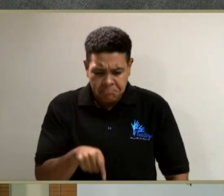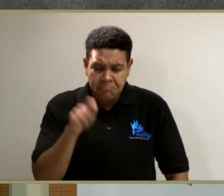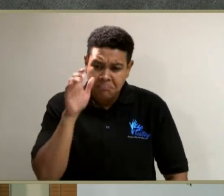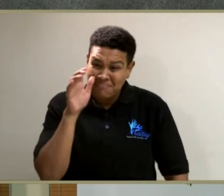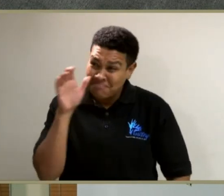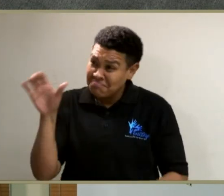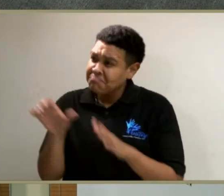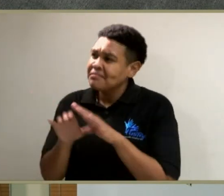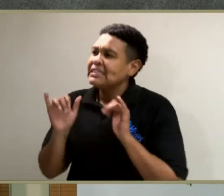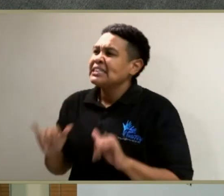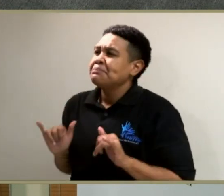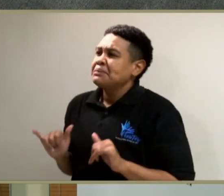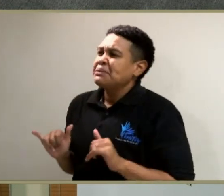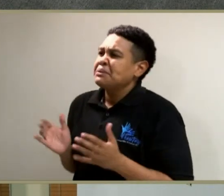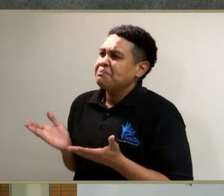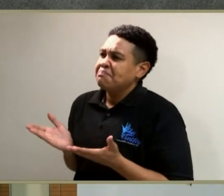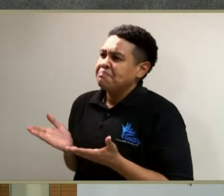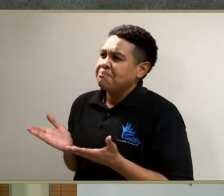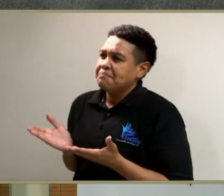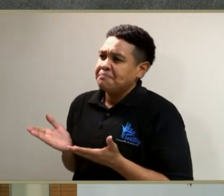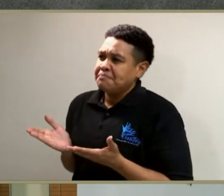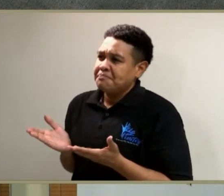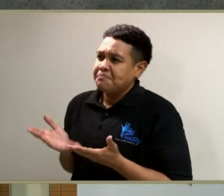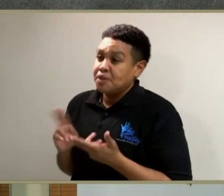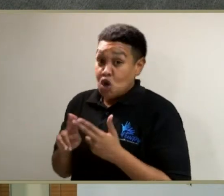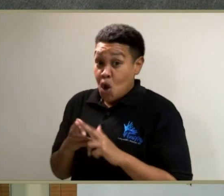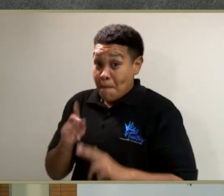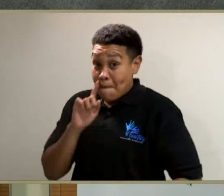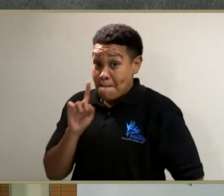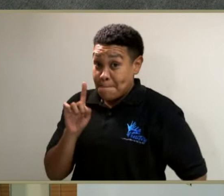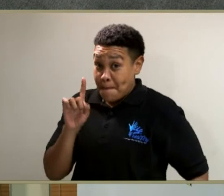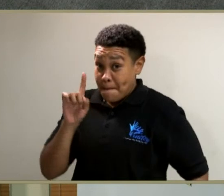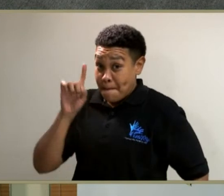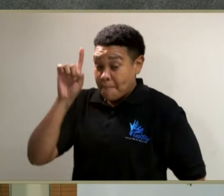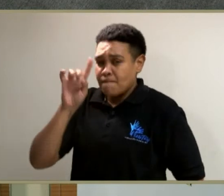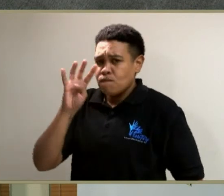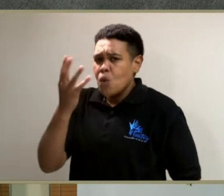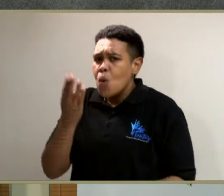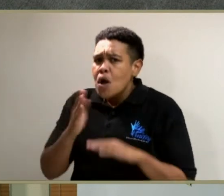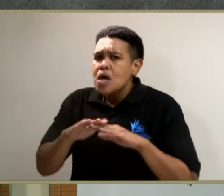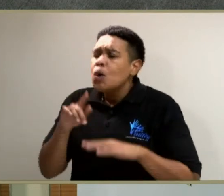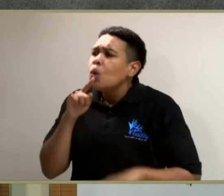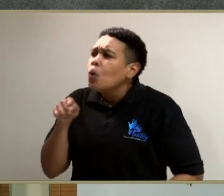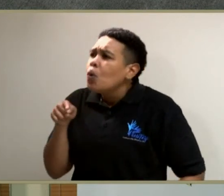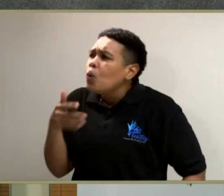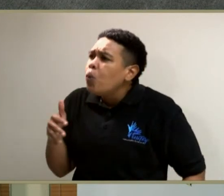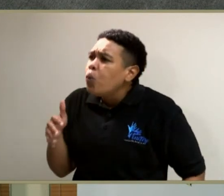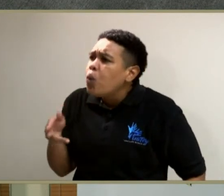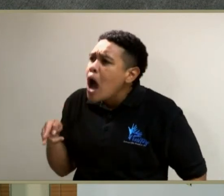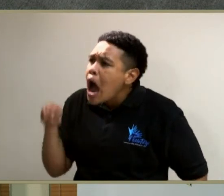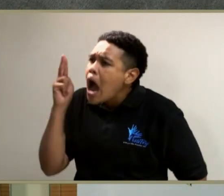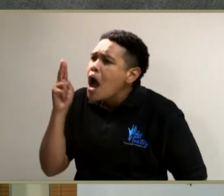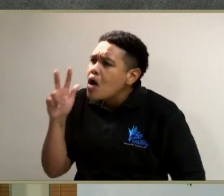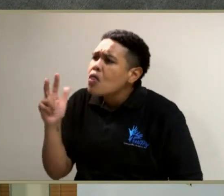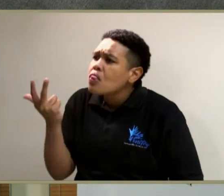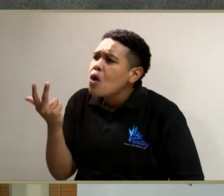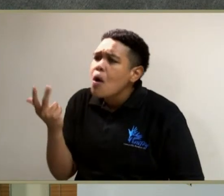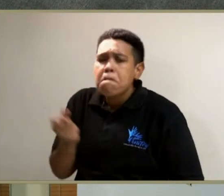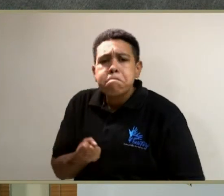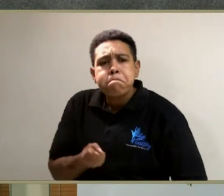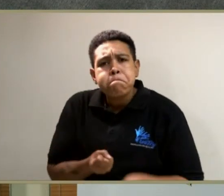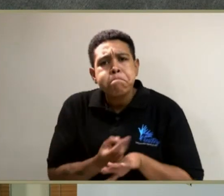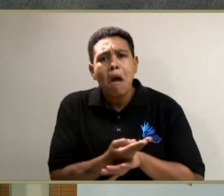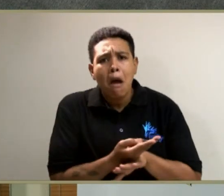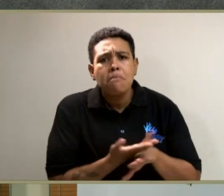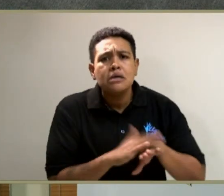picture is the same. The numbers are climbing. This fourth surge is much higher than the third surge, and the numbers